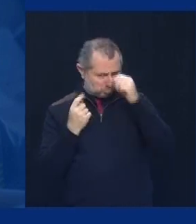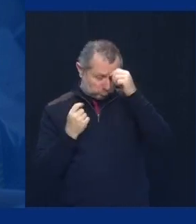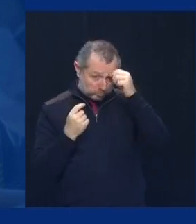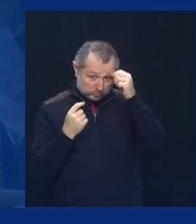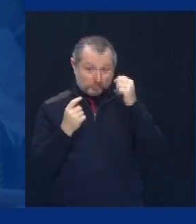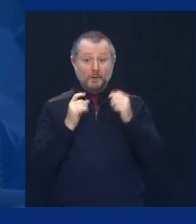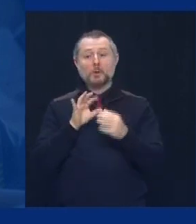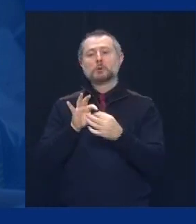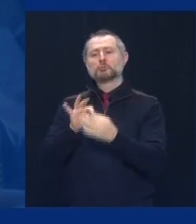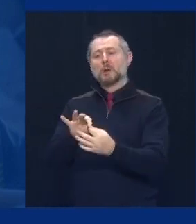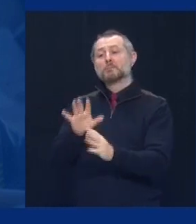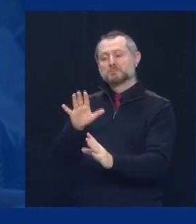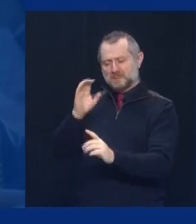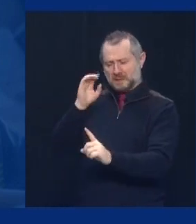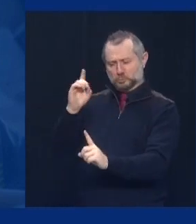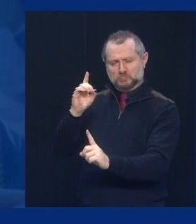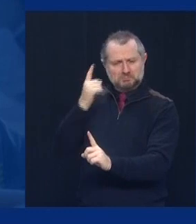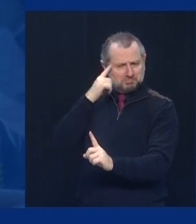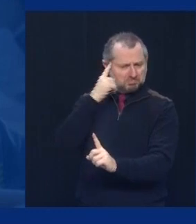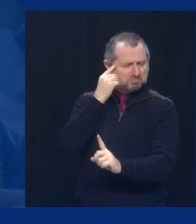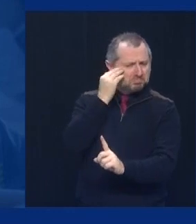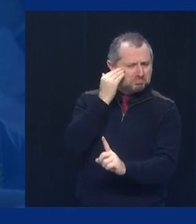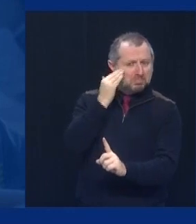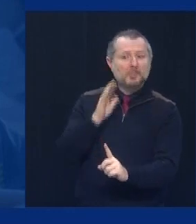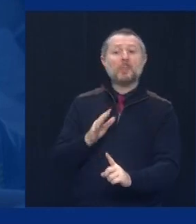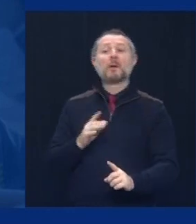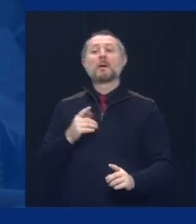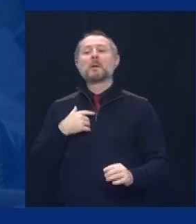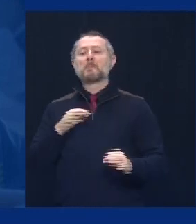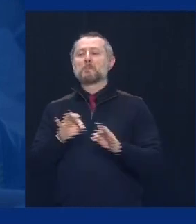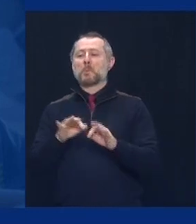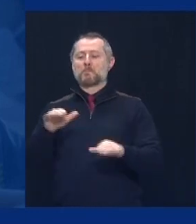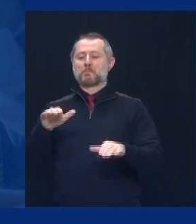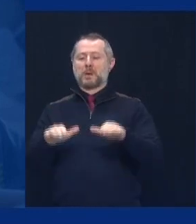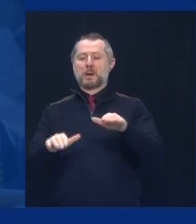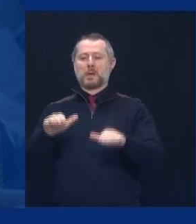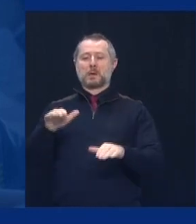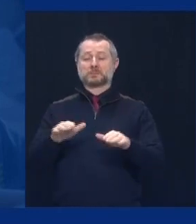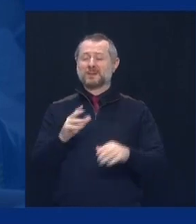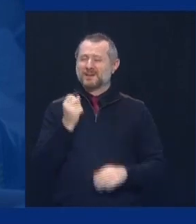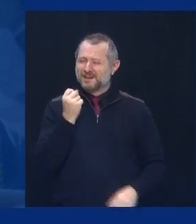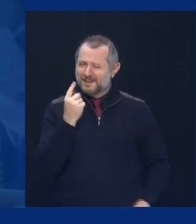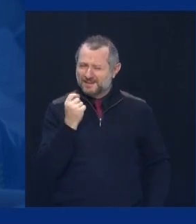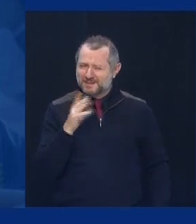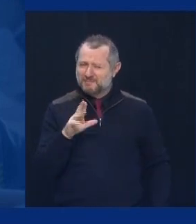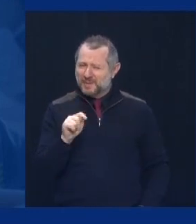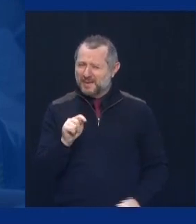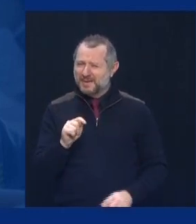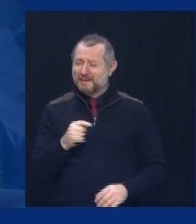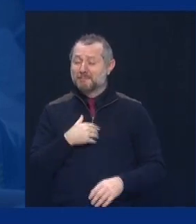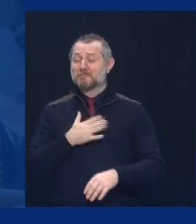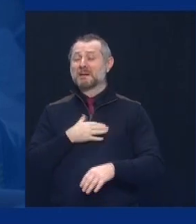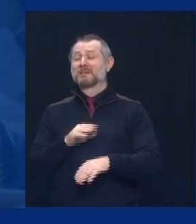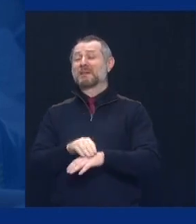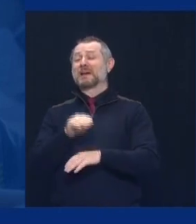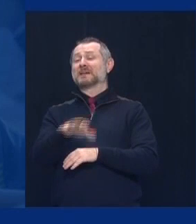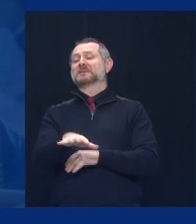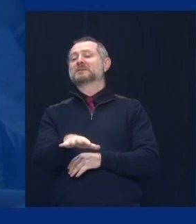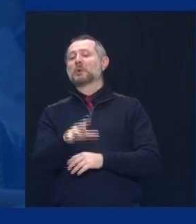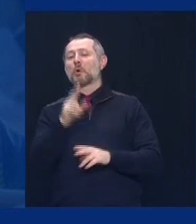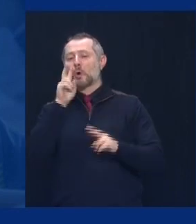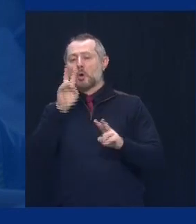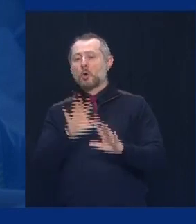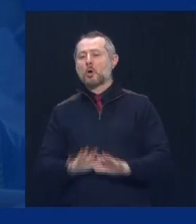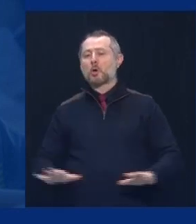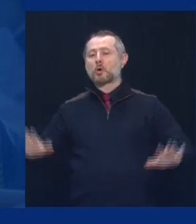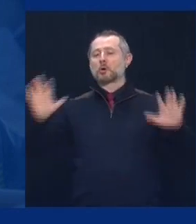education. I understand the balance. But my advice, and if you look across the nation and you look